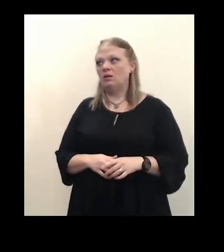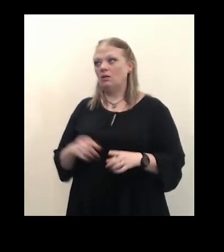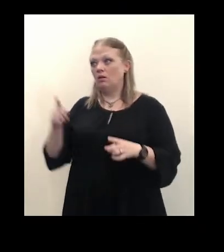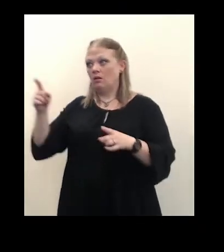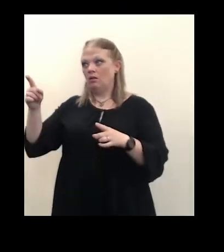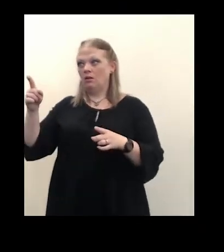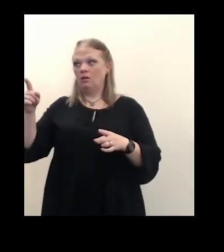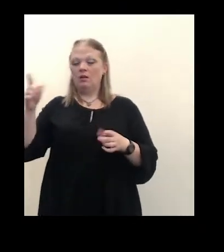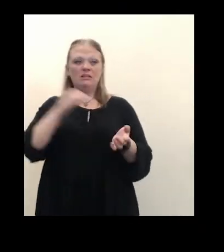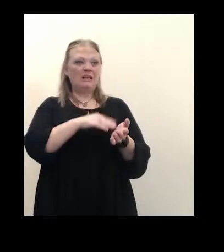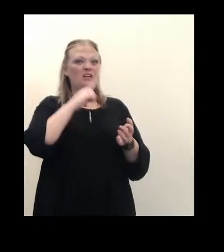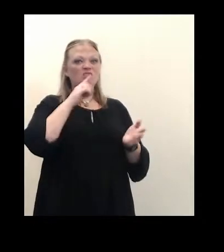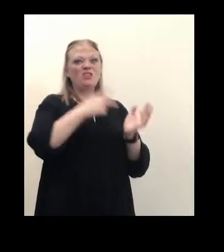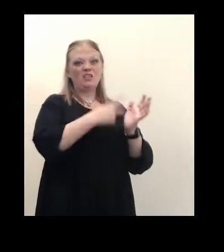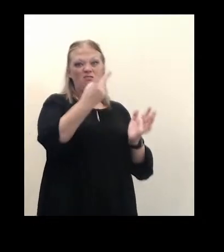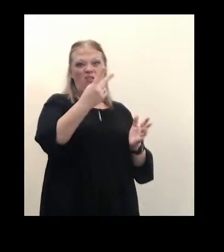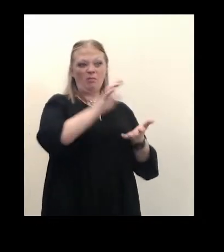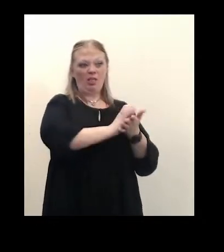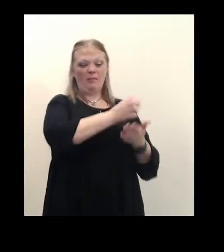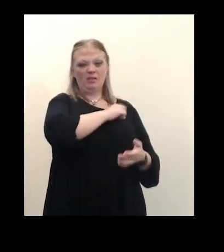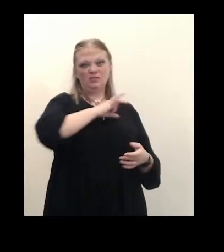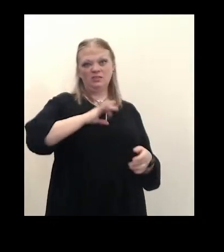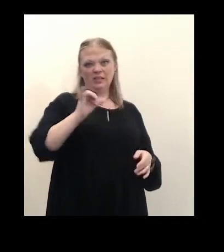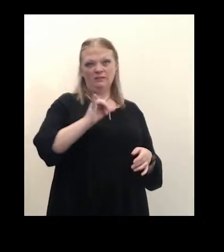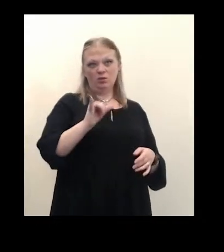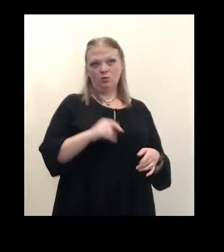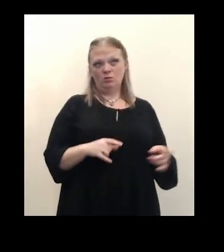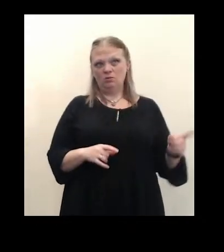we're doubling the staff for this upcoming game. So could